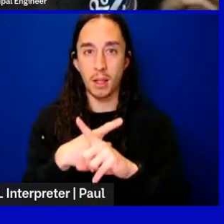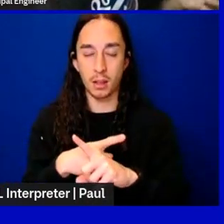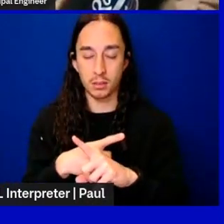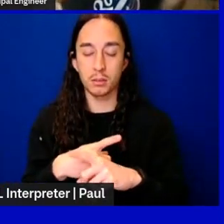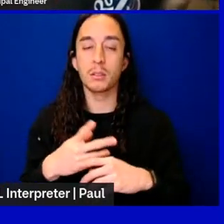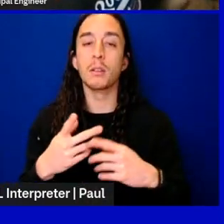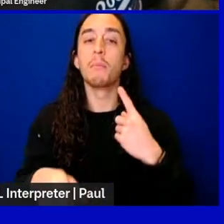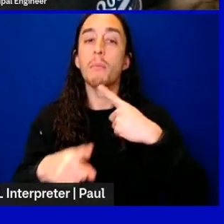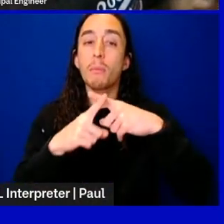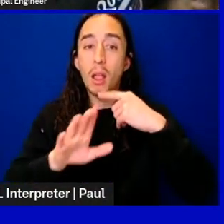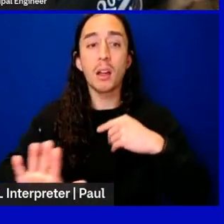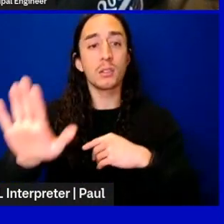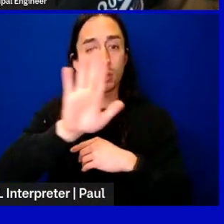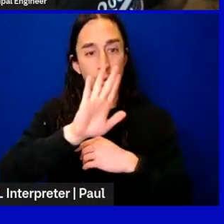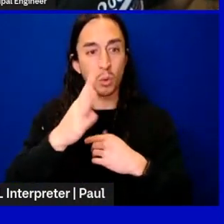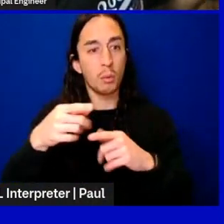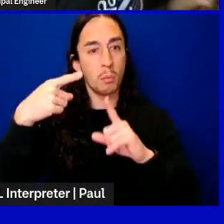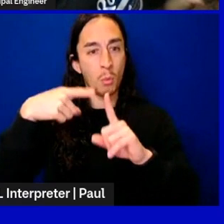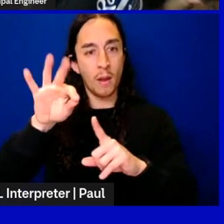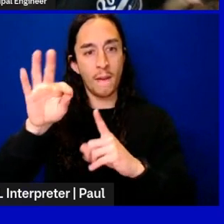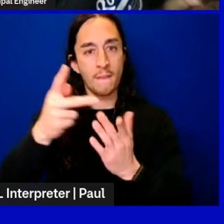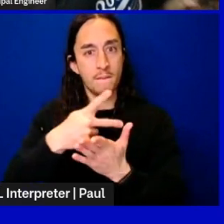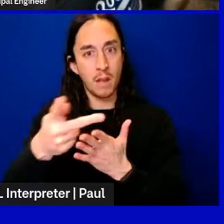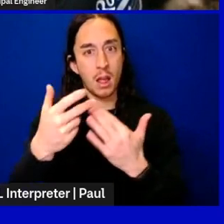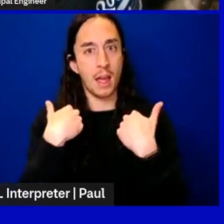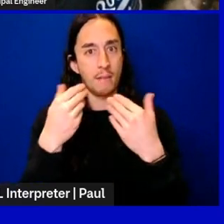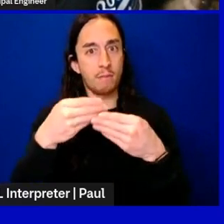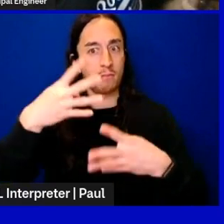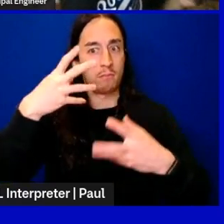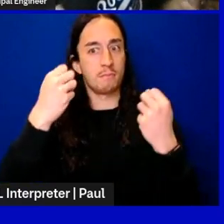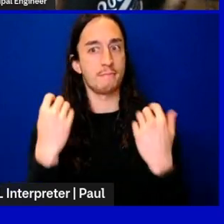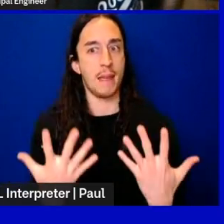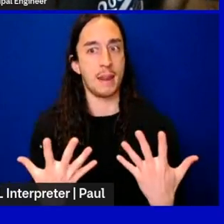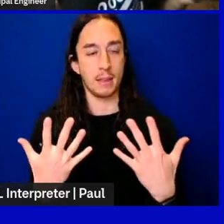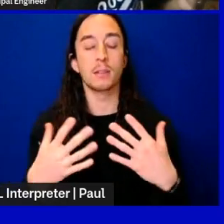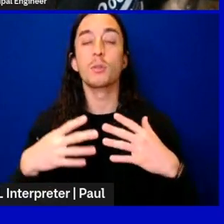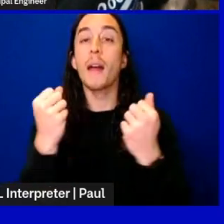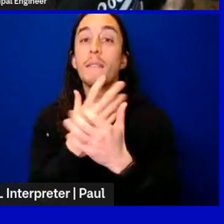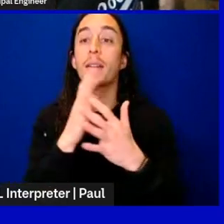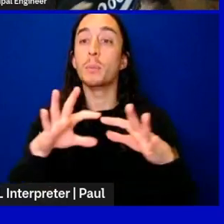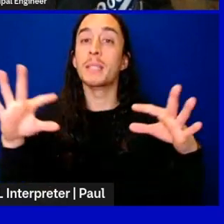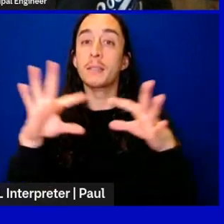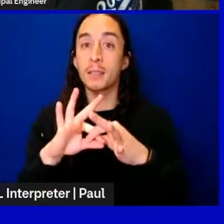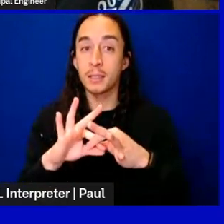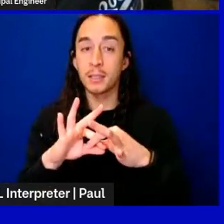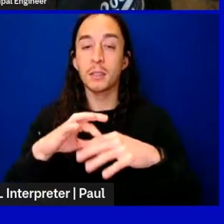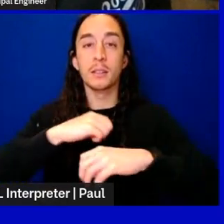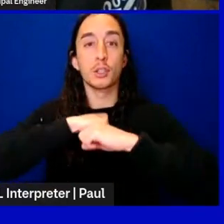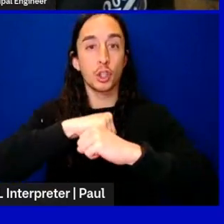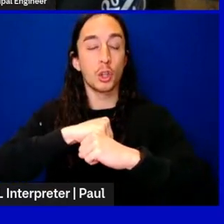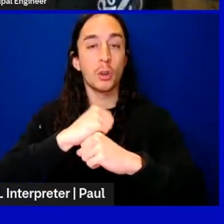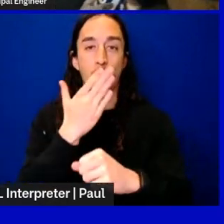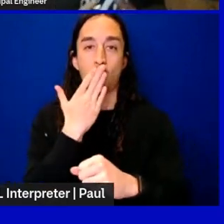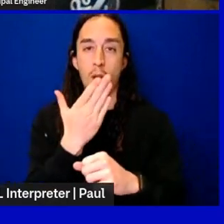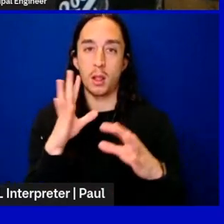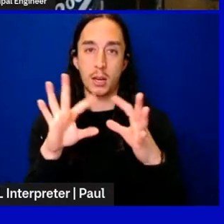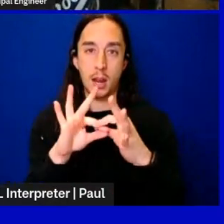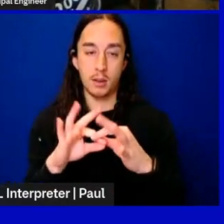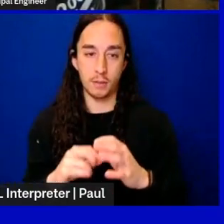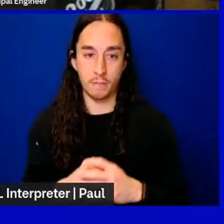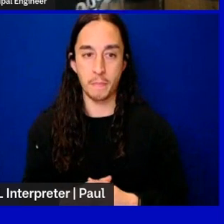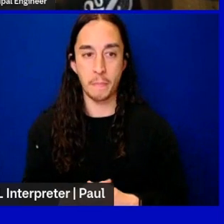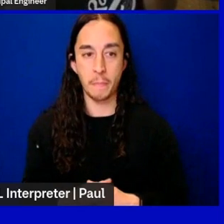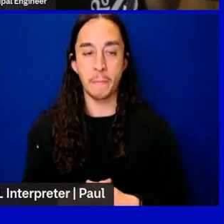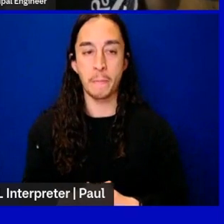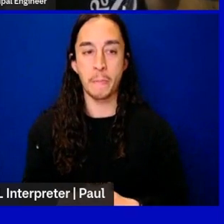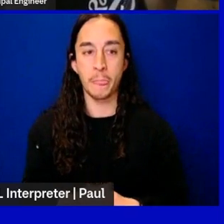also more. So you need to ensure that everything is tied together, secured, and it's well connected. So, and then